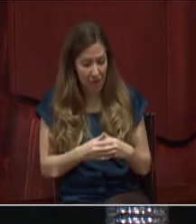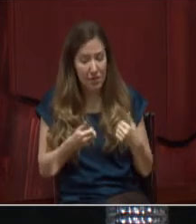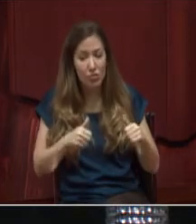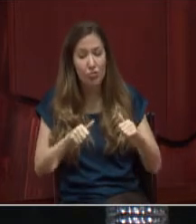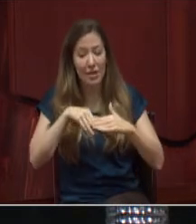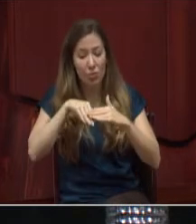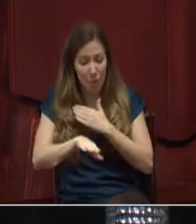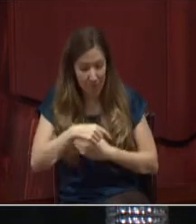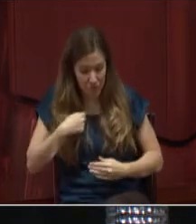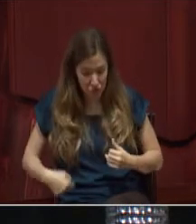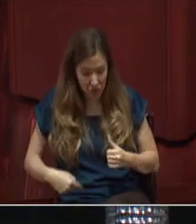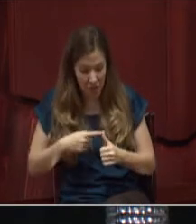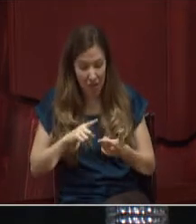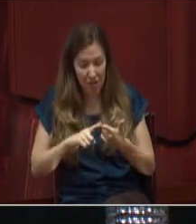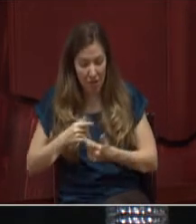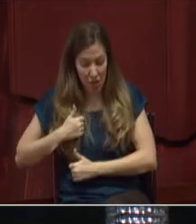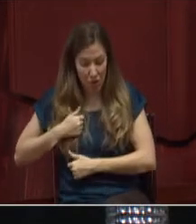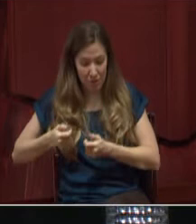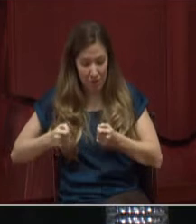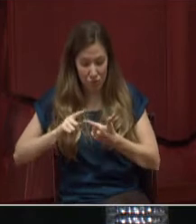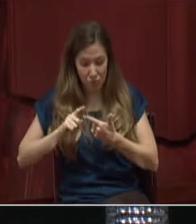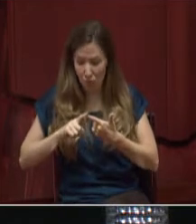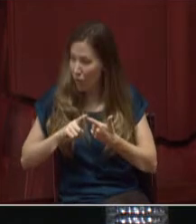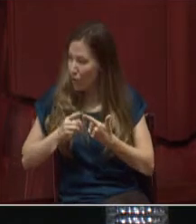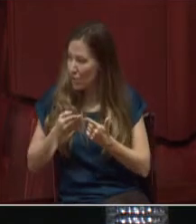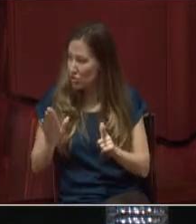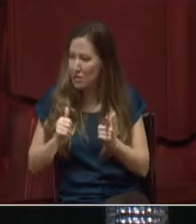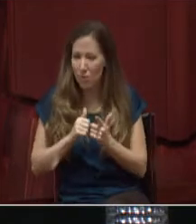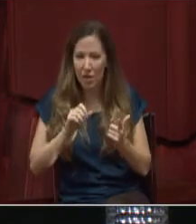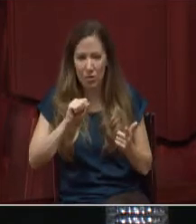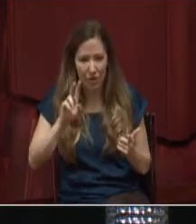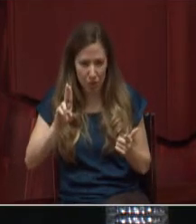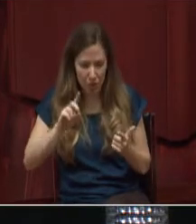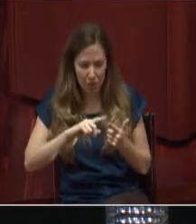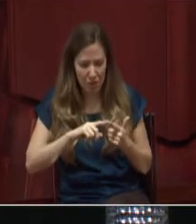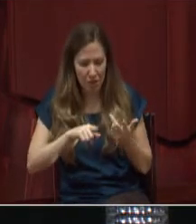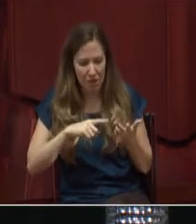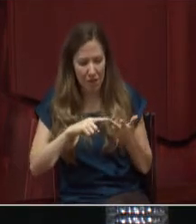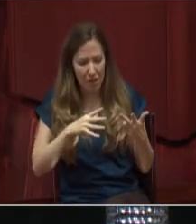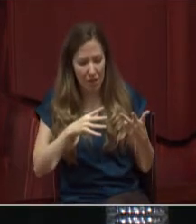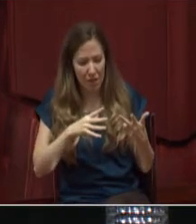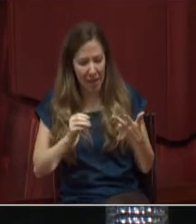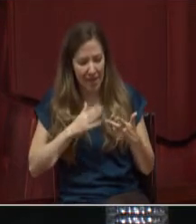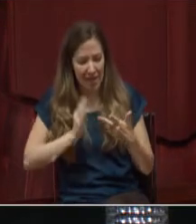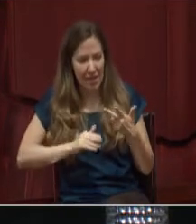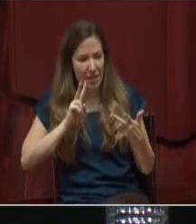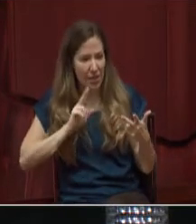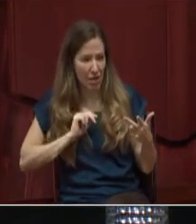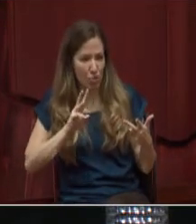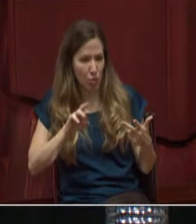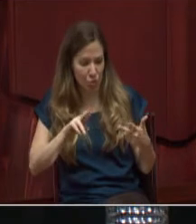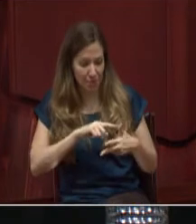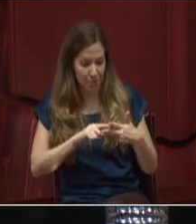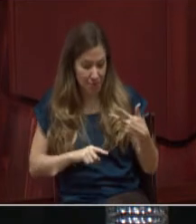China, arms control and detente generally with the Soviet Union, and ending the Vietnam War.